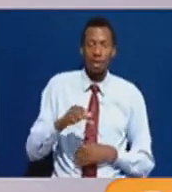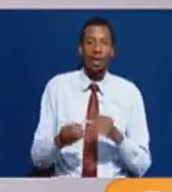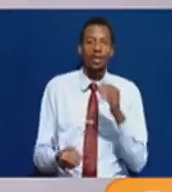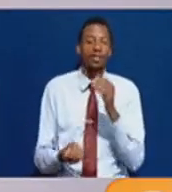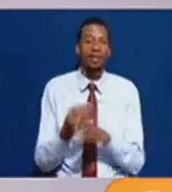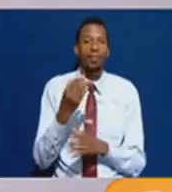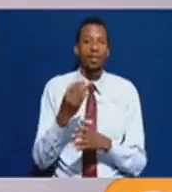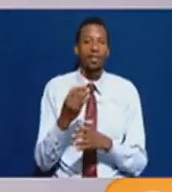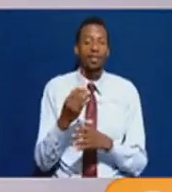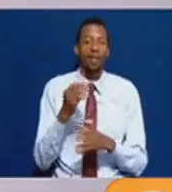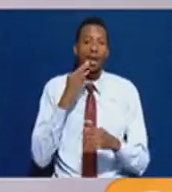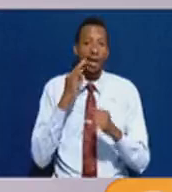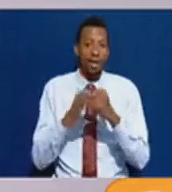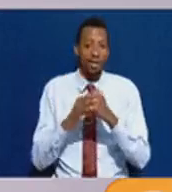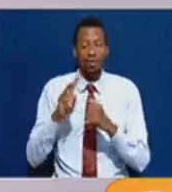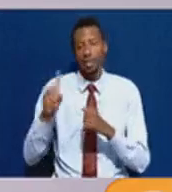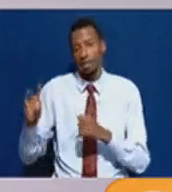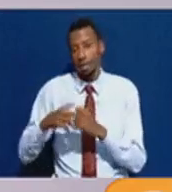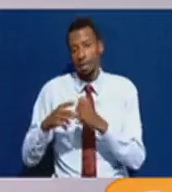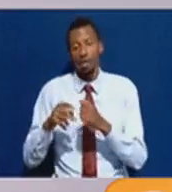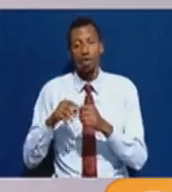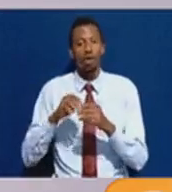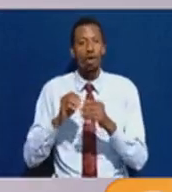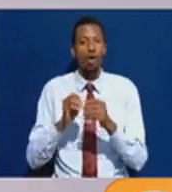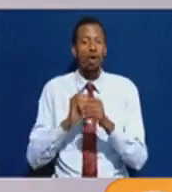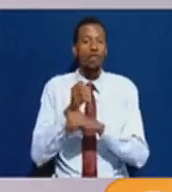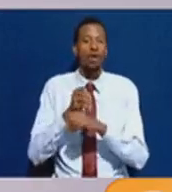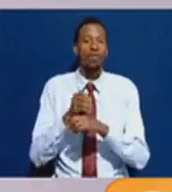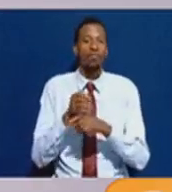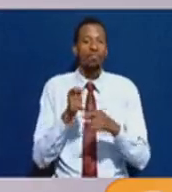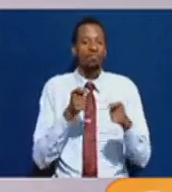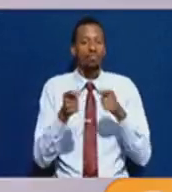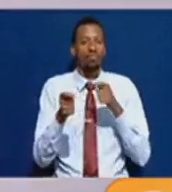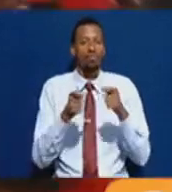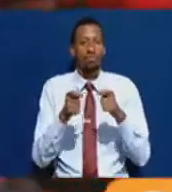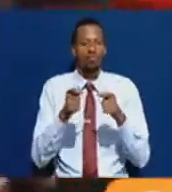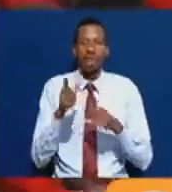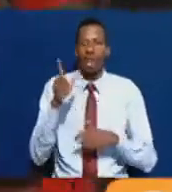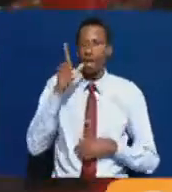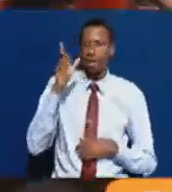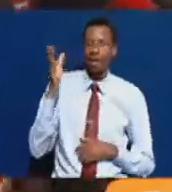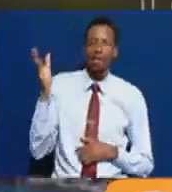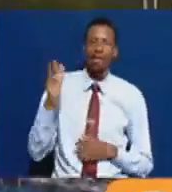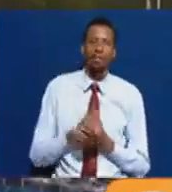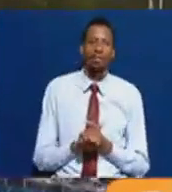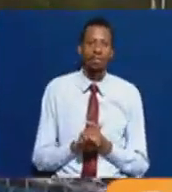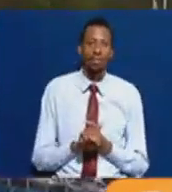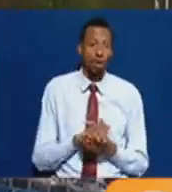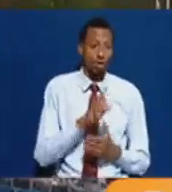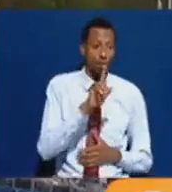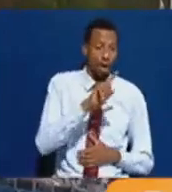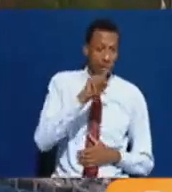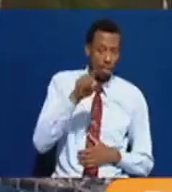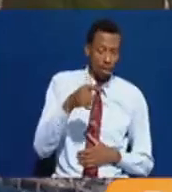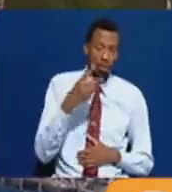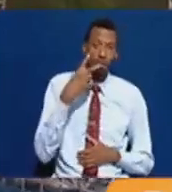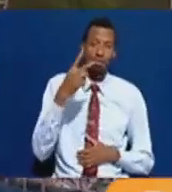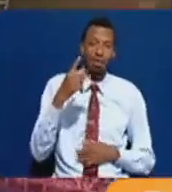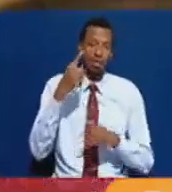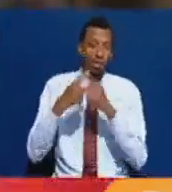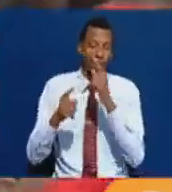a stable and extensive rule over all of Anglo-Saxon England. 1,200 years later, and the